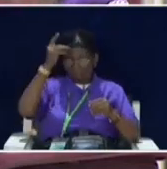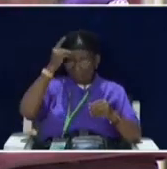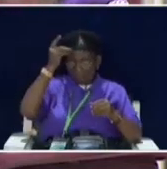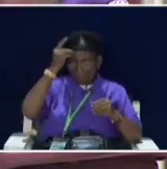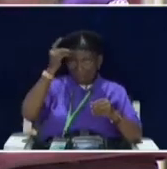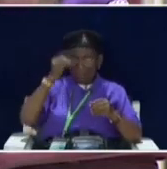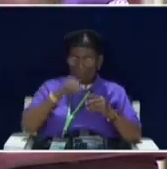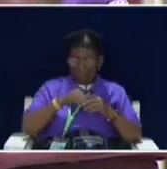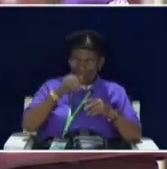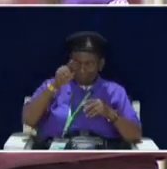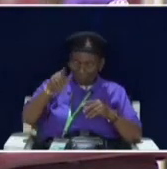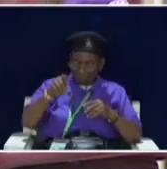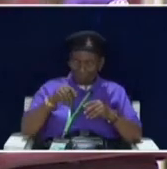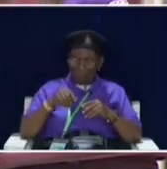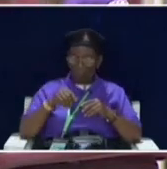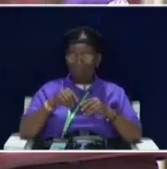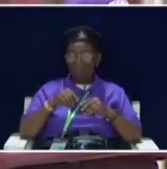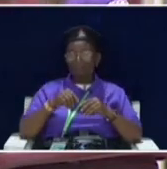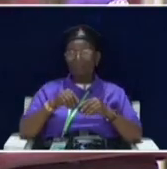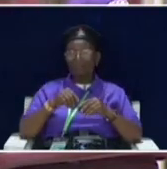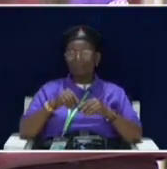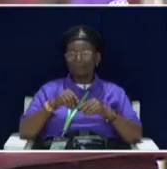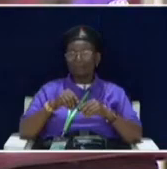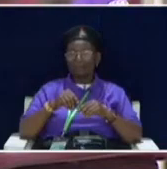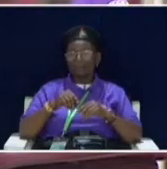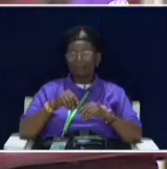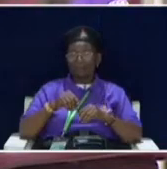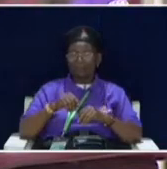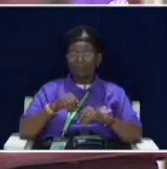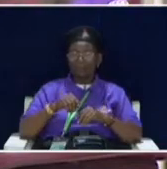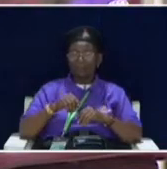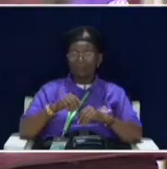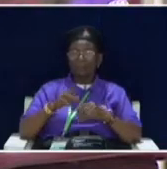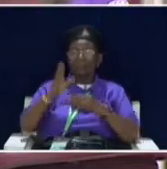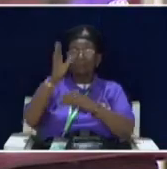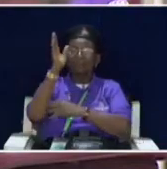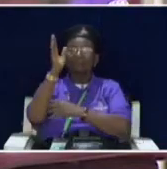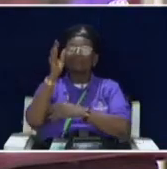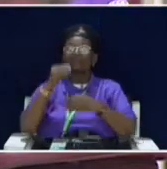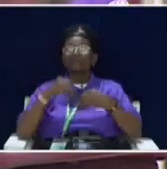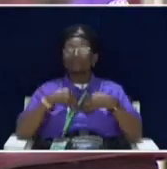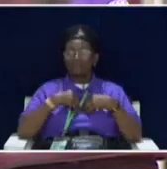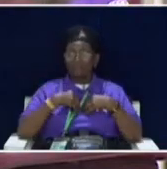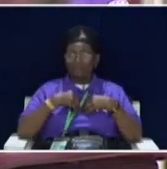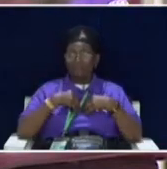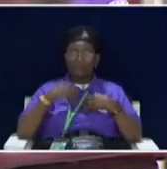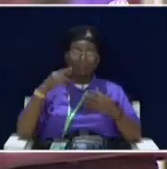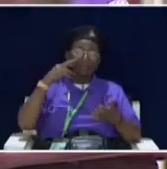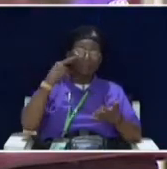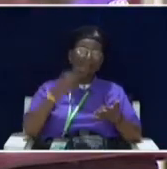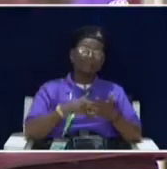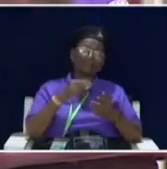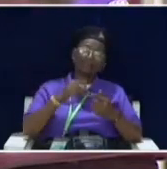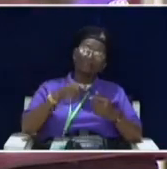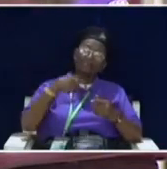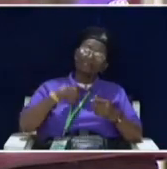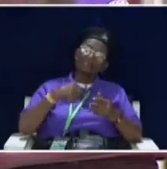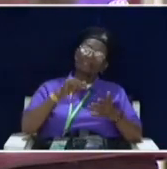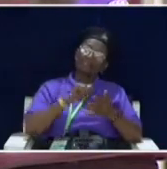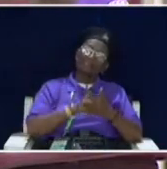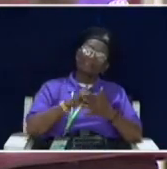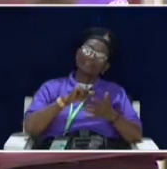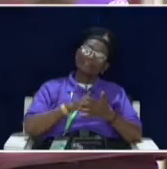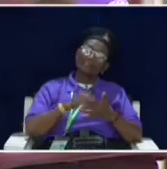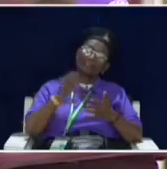you. And God had revealed to me that it was a snake inside her. And